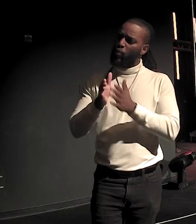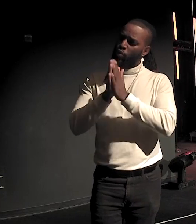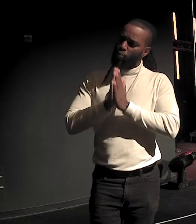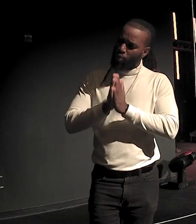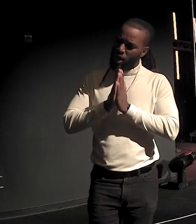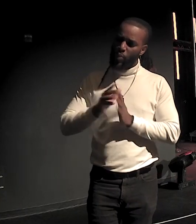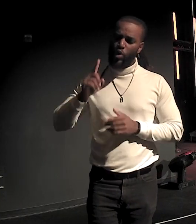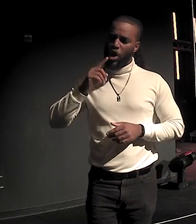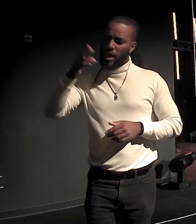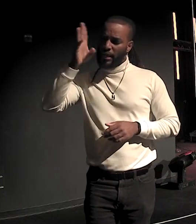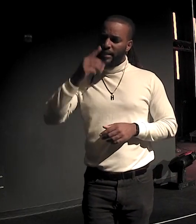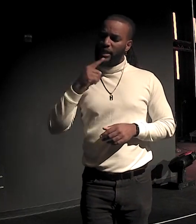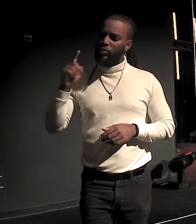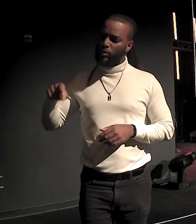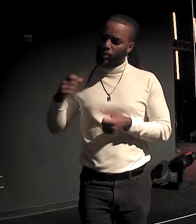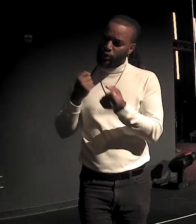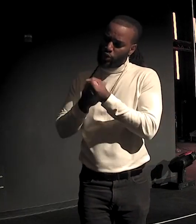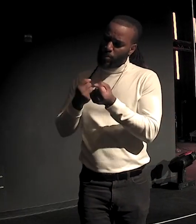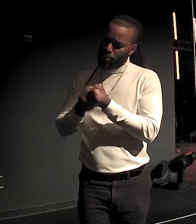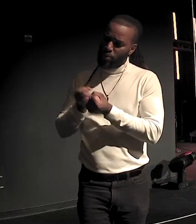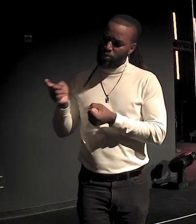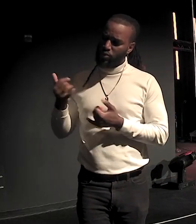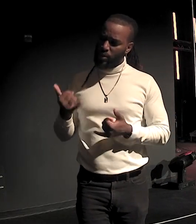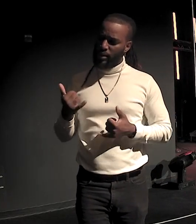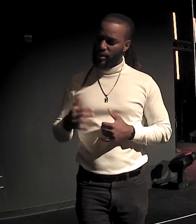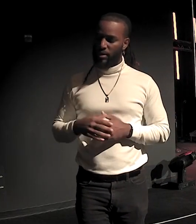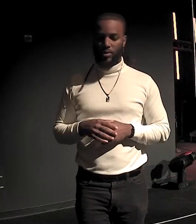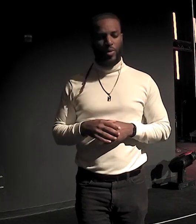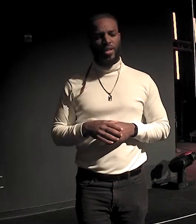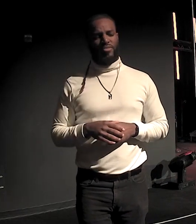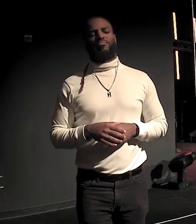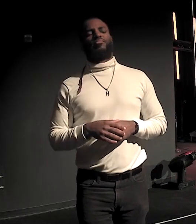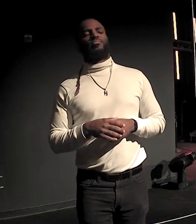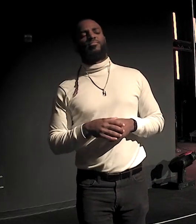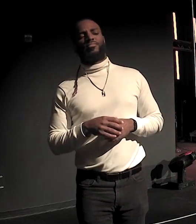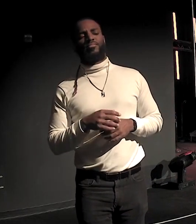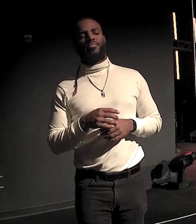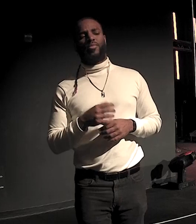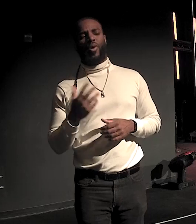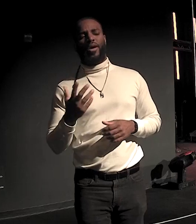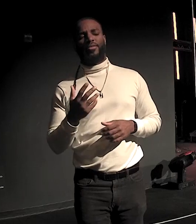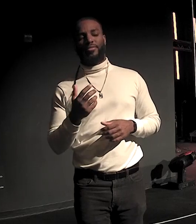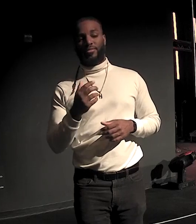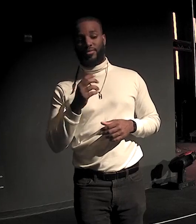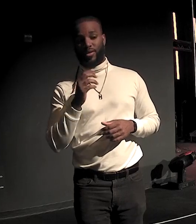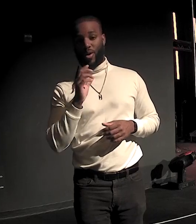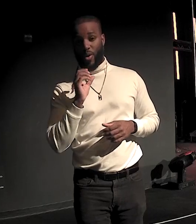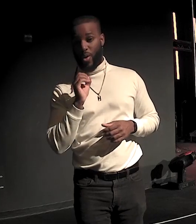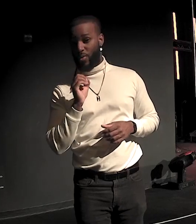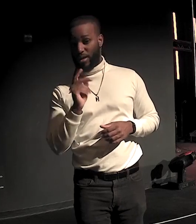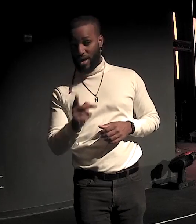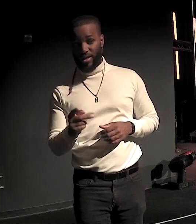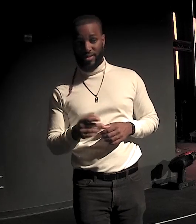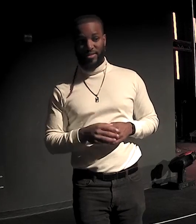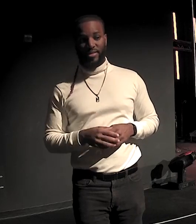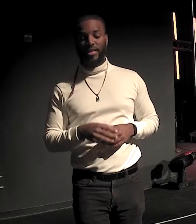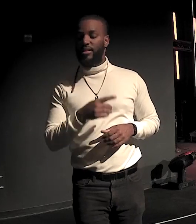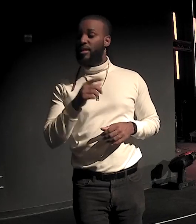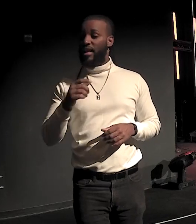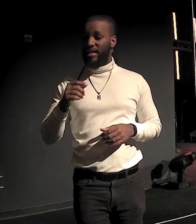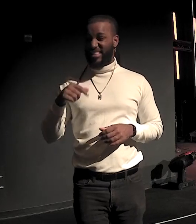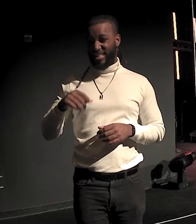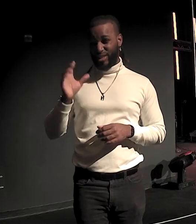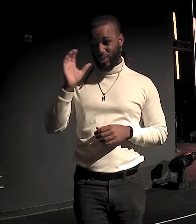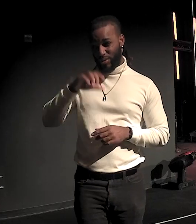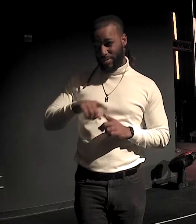and we just heard God say, we're supposed to support you in this season. And we were like, what? Okay. Well, and they were like, and this